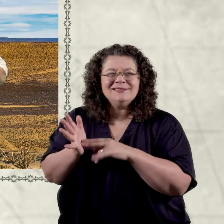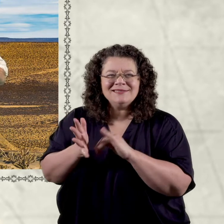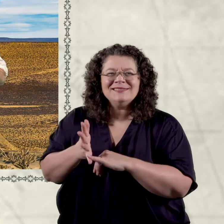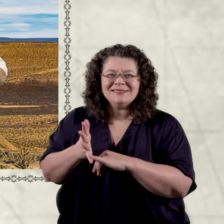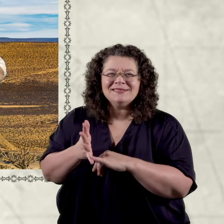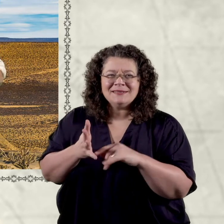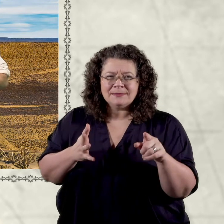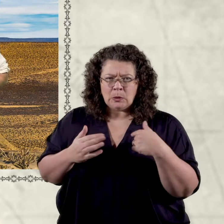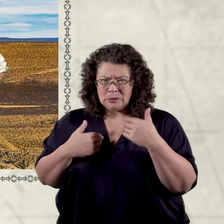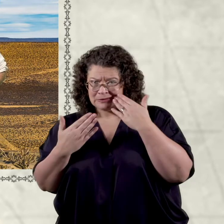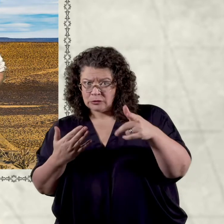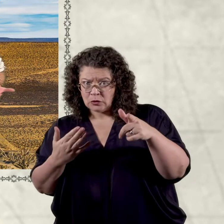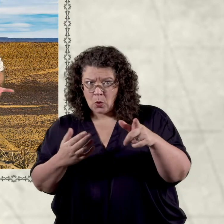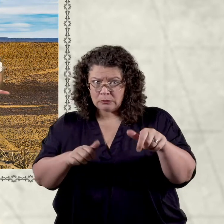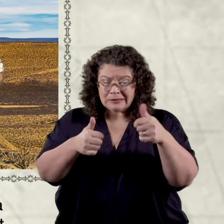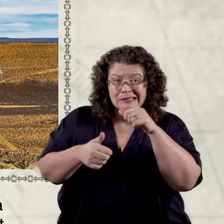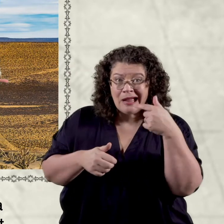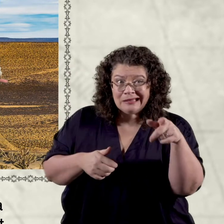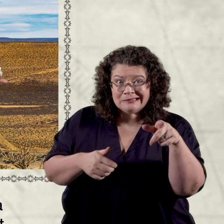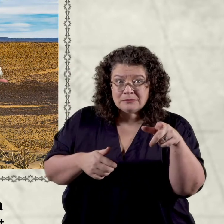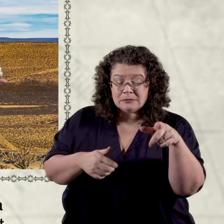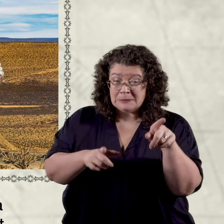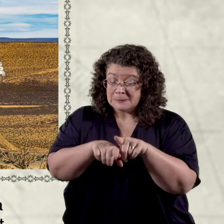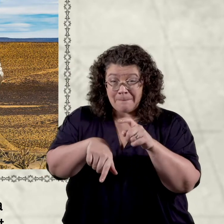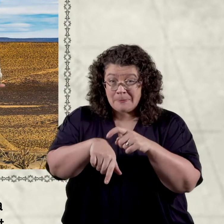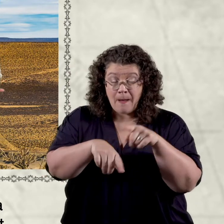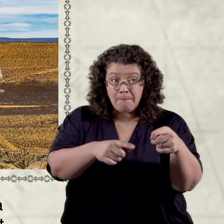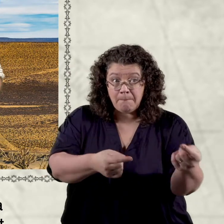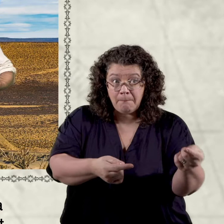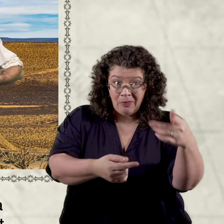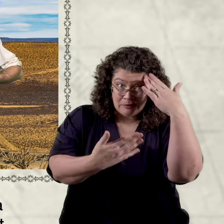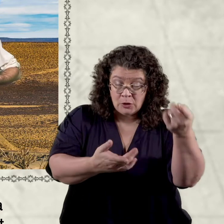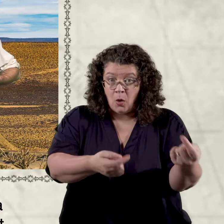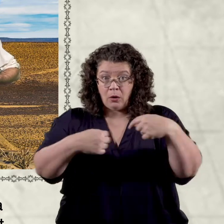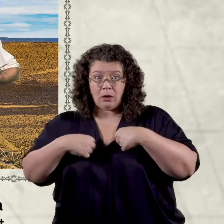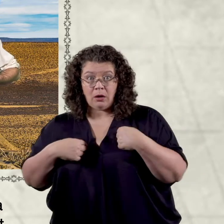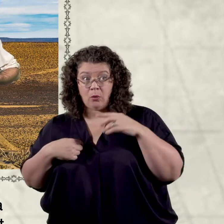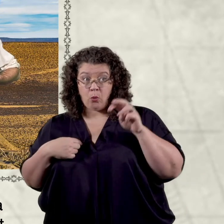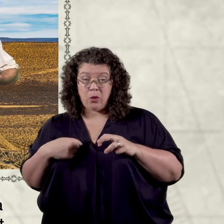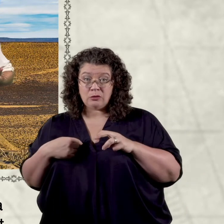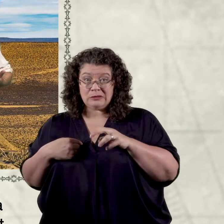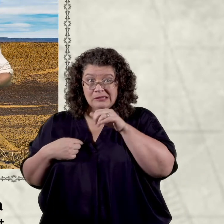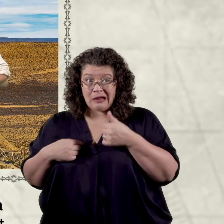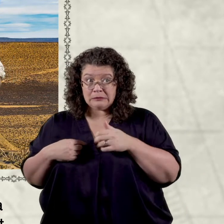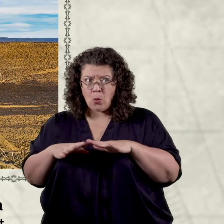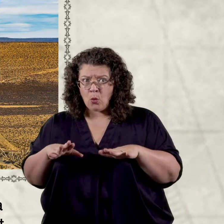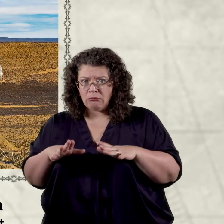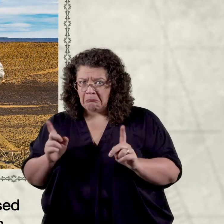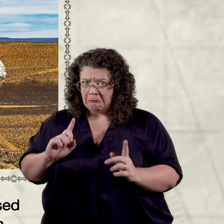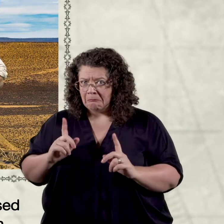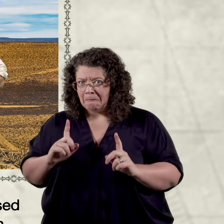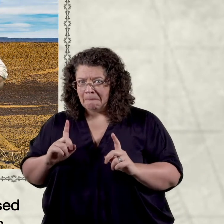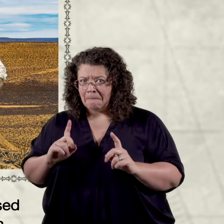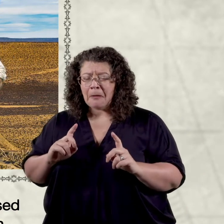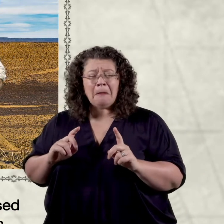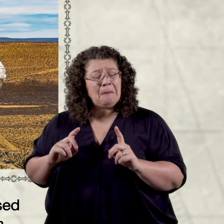we didn't know if these people were nice people or not. And in turn, of course, they had no idea if we, the Welsh people, were nice or not. But